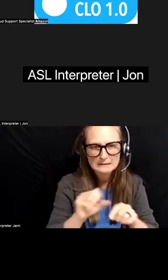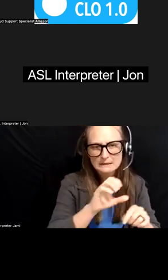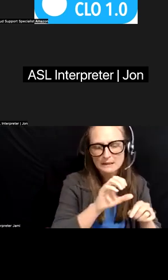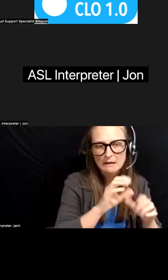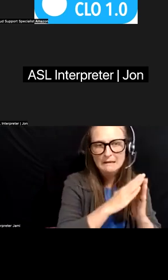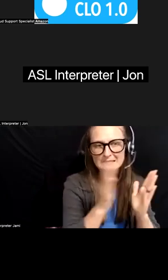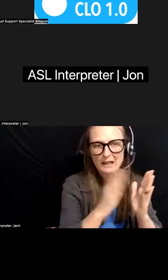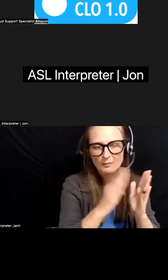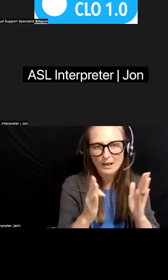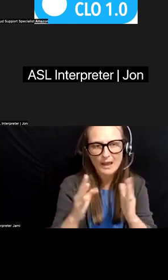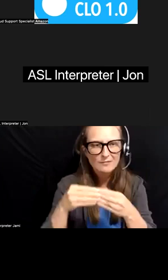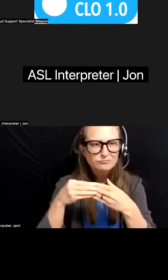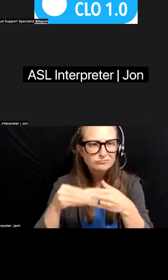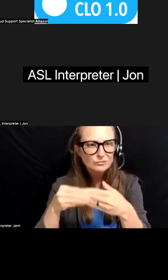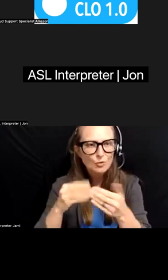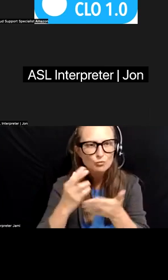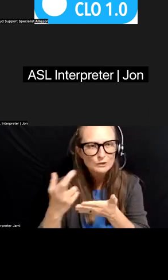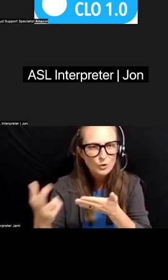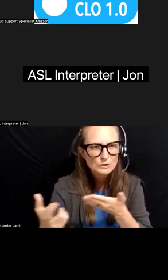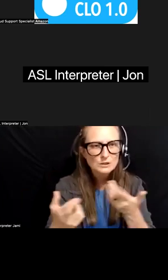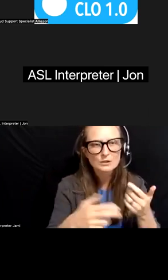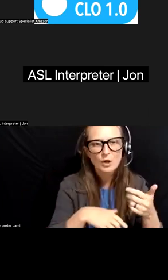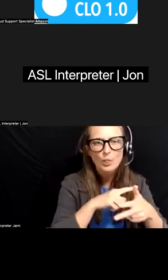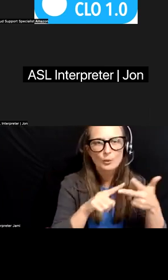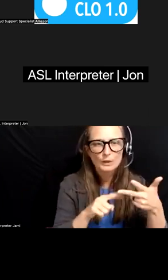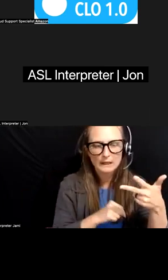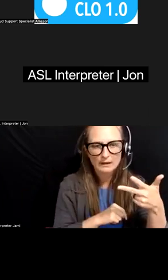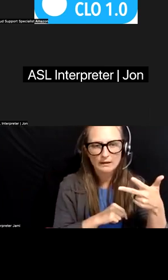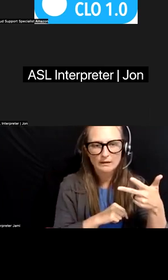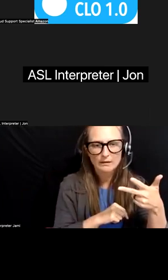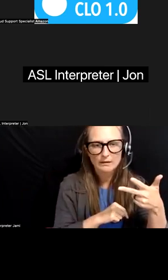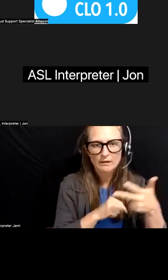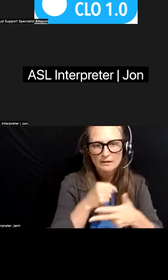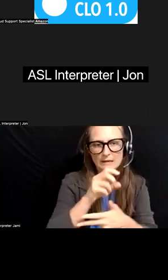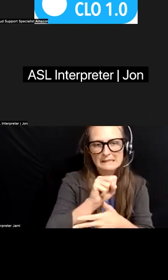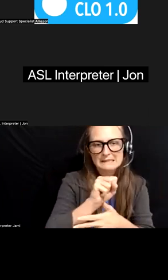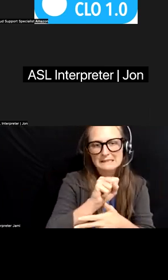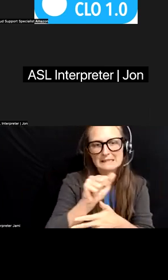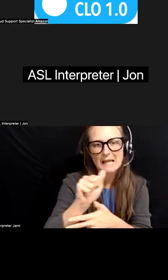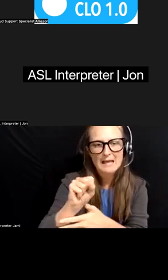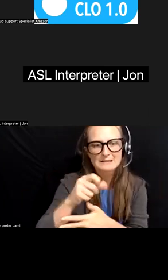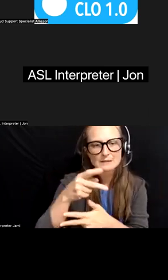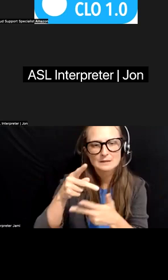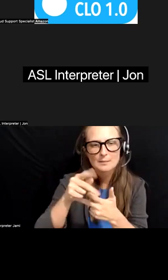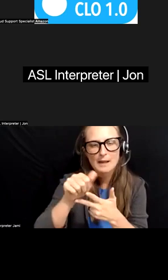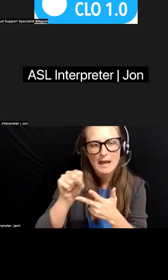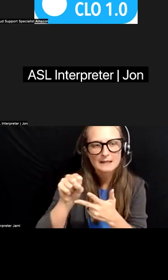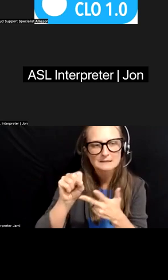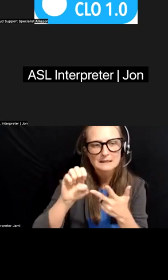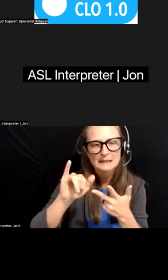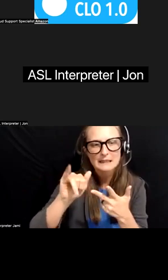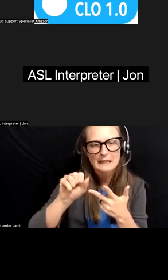resources. 3 delivery models of cloud computing: SaaS, PaaS, and IaaS. Cloud There's your 3